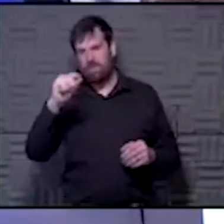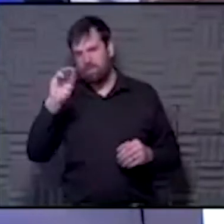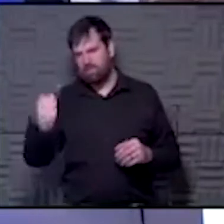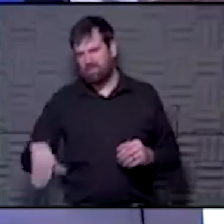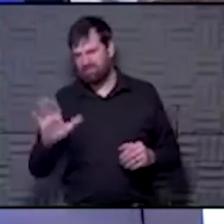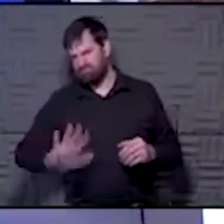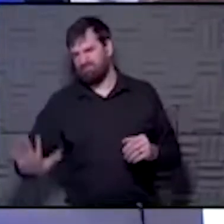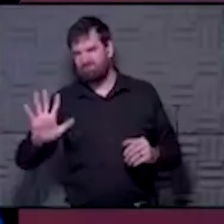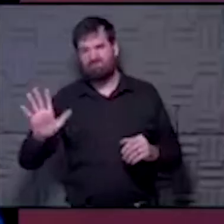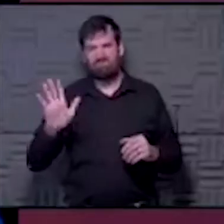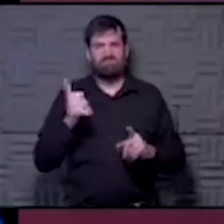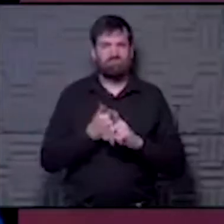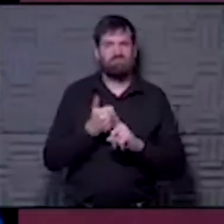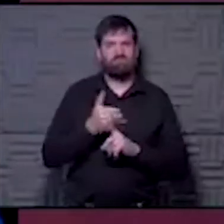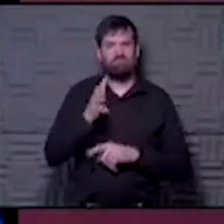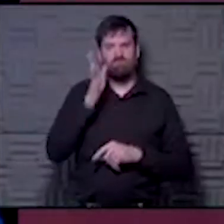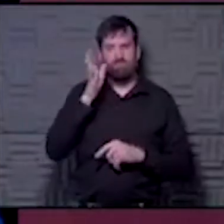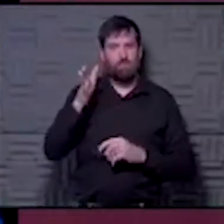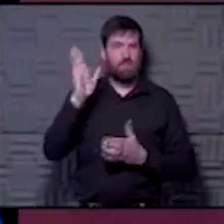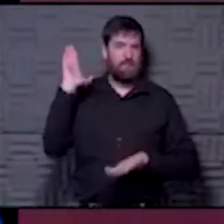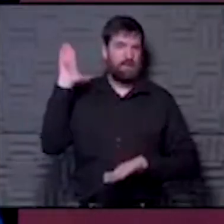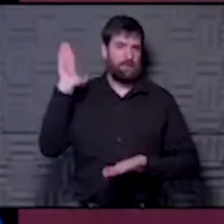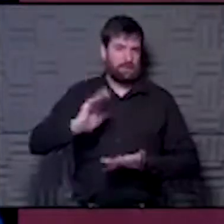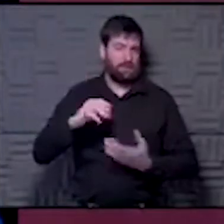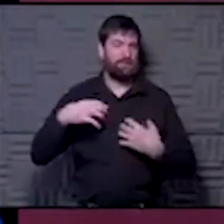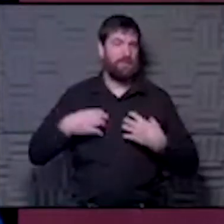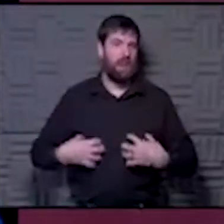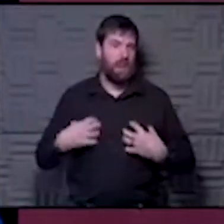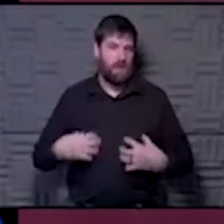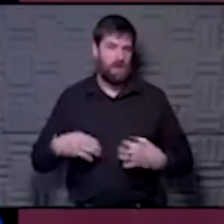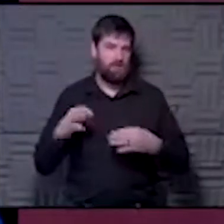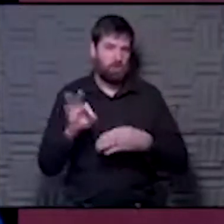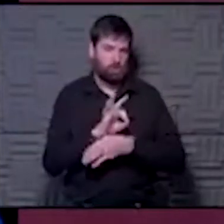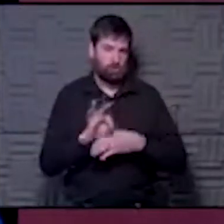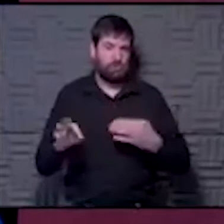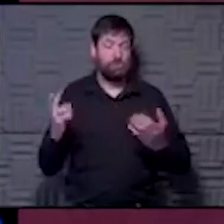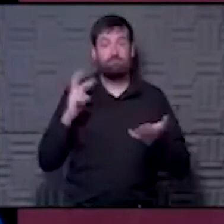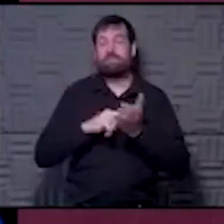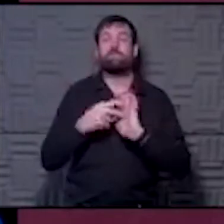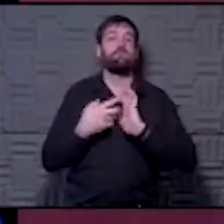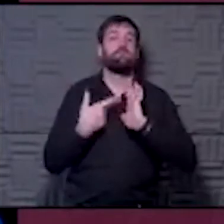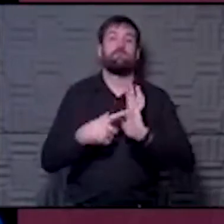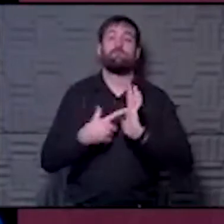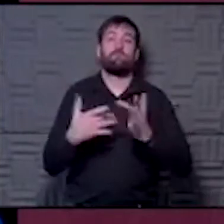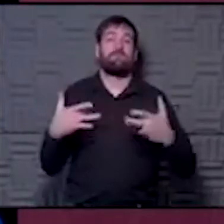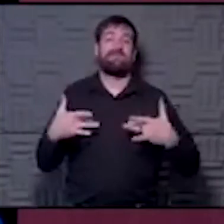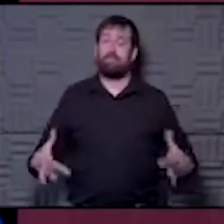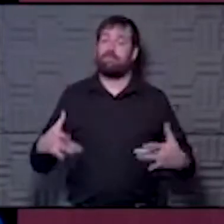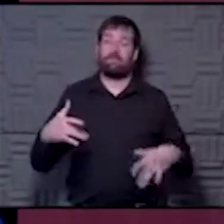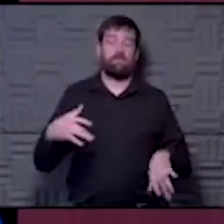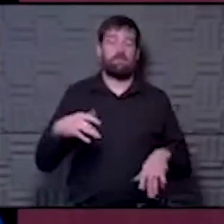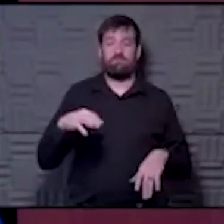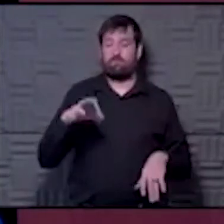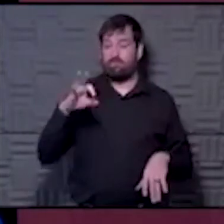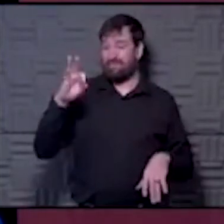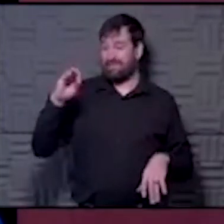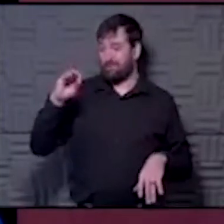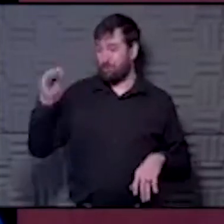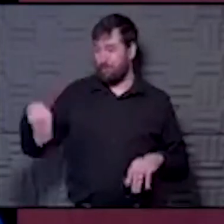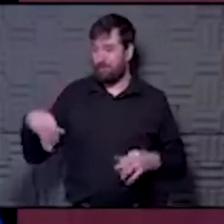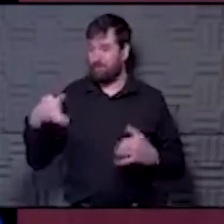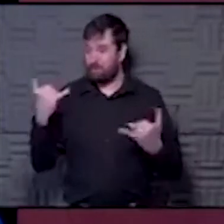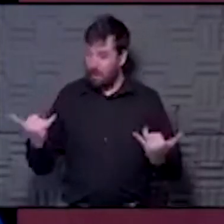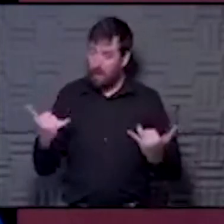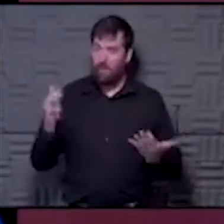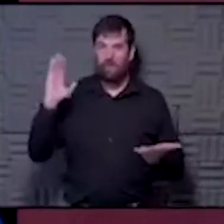off, of people will have a small decrement in lung function after COVID-19, meaning that, let's say they normally run at 90% of what they should be running, and all of a sudden